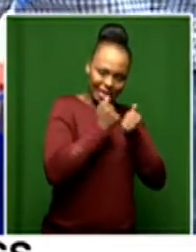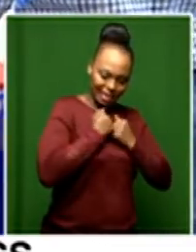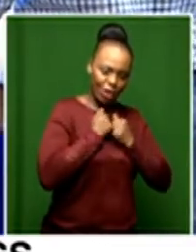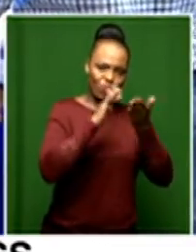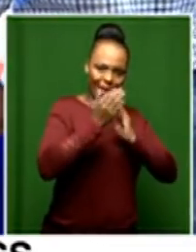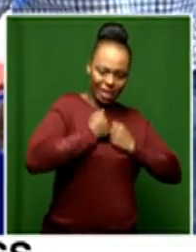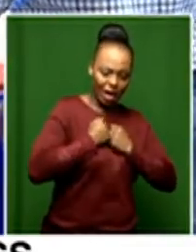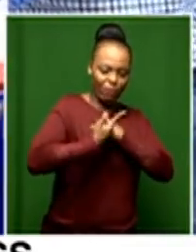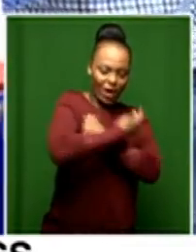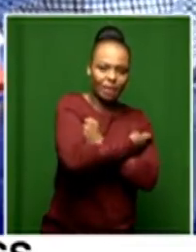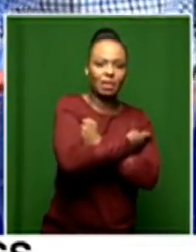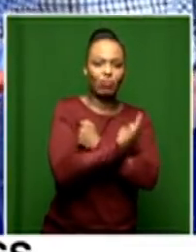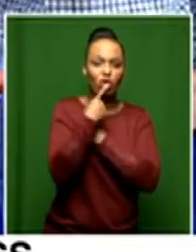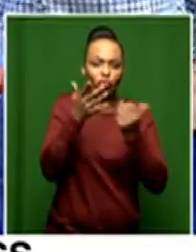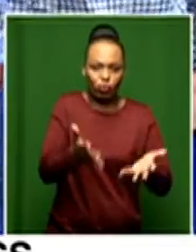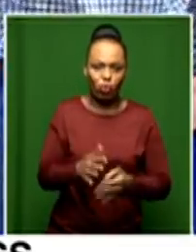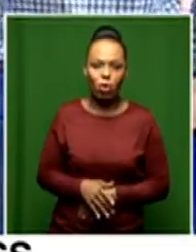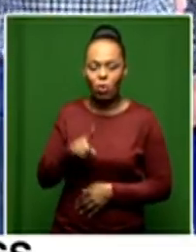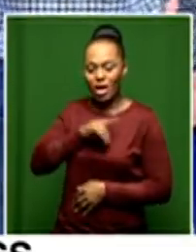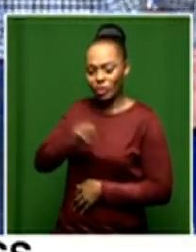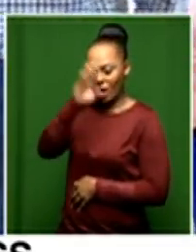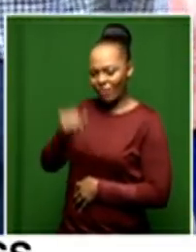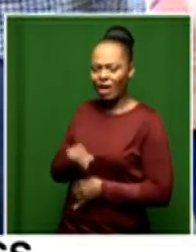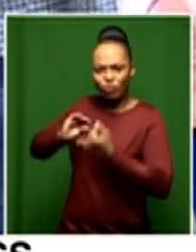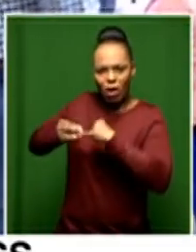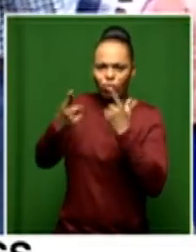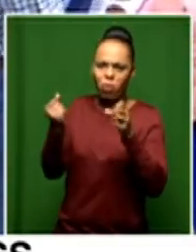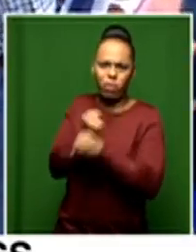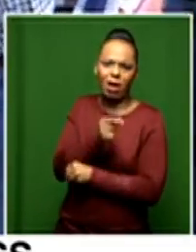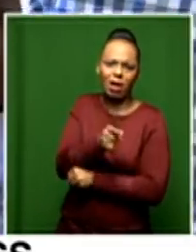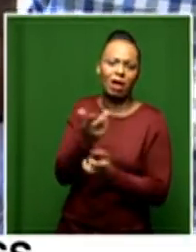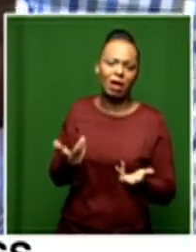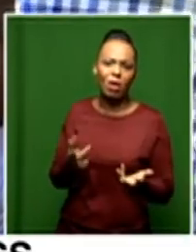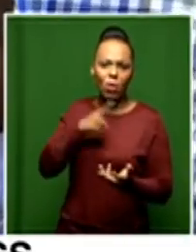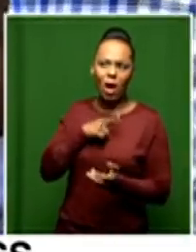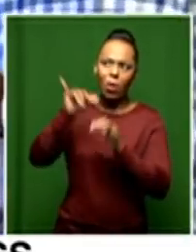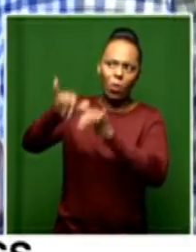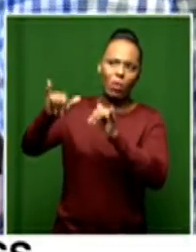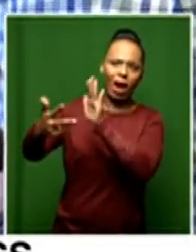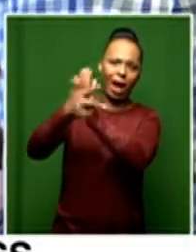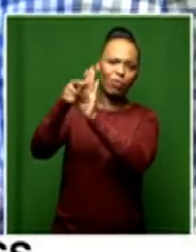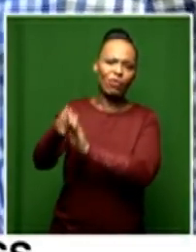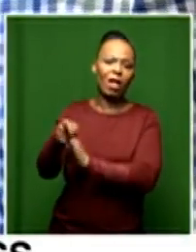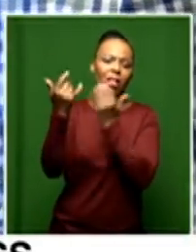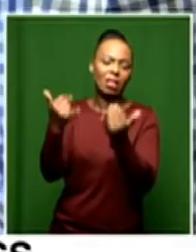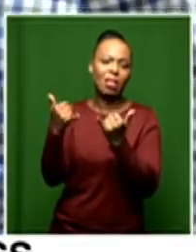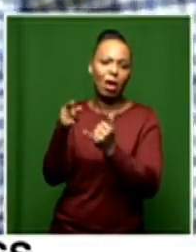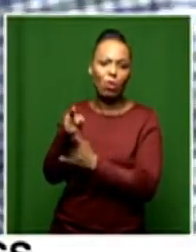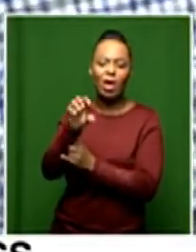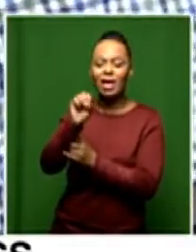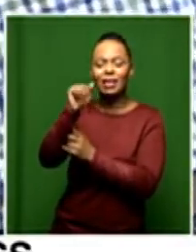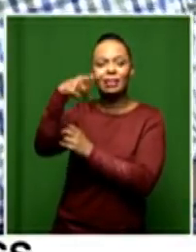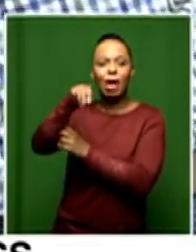South Africa as a very big implementation trial, as we also wait for the approval of our